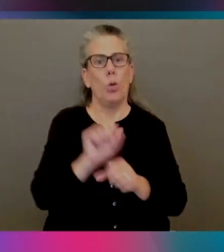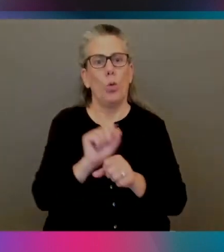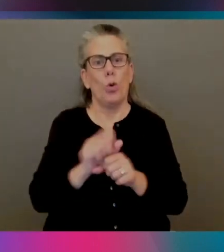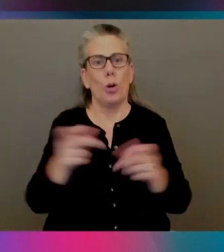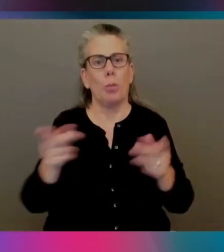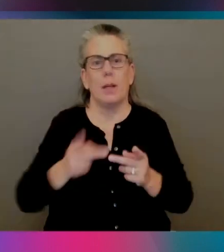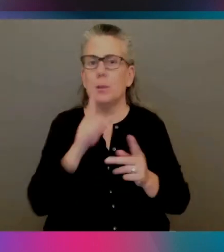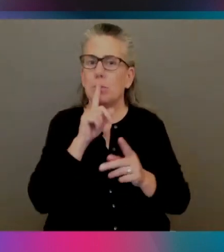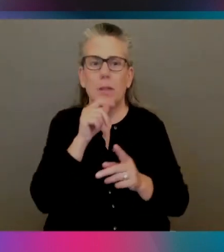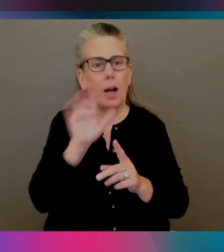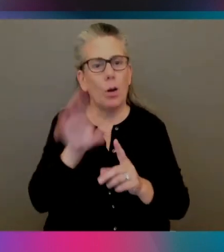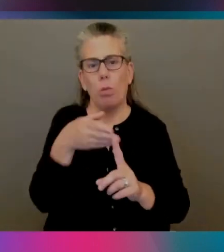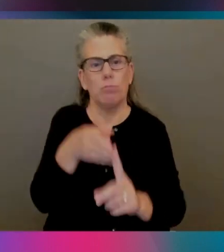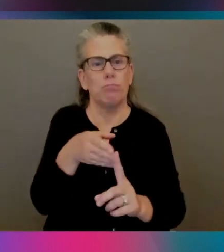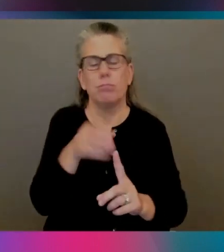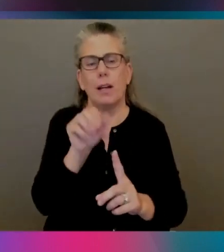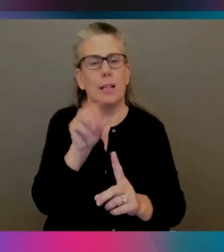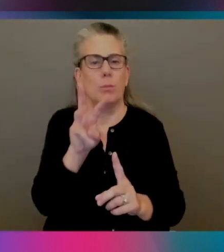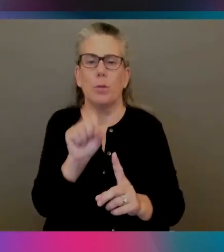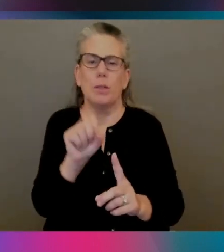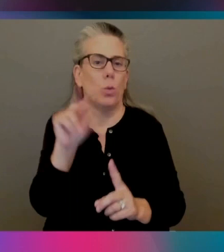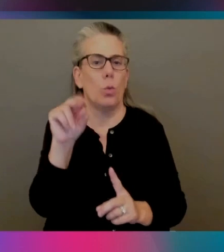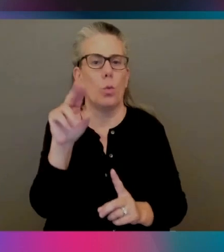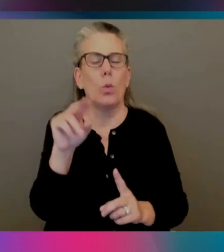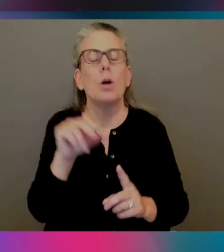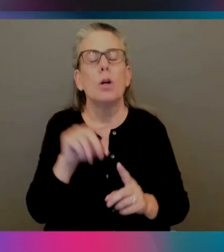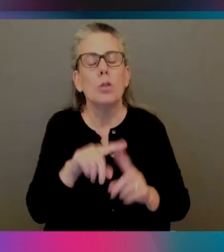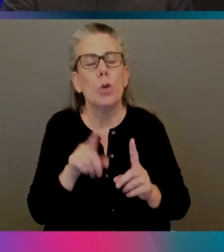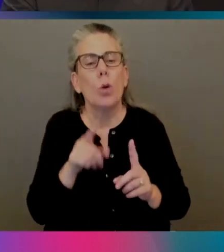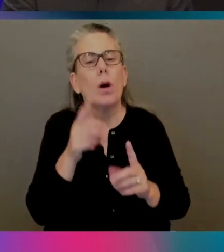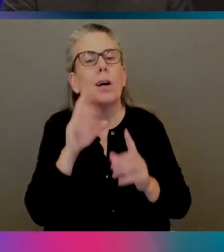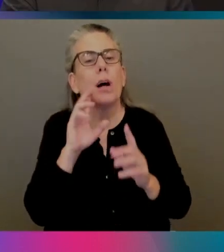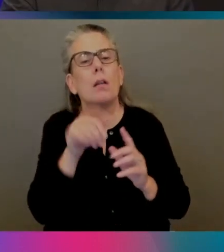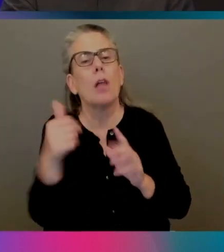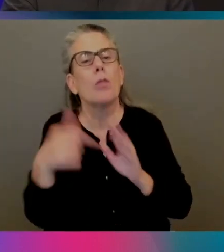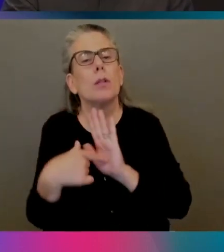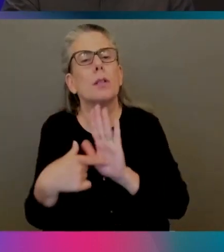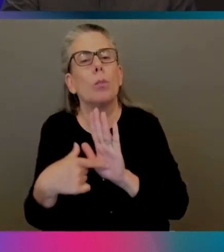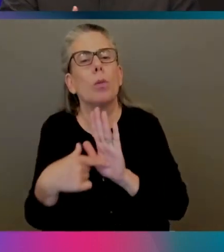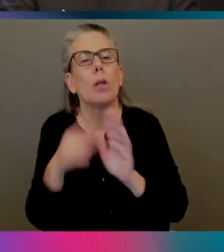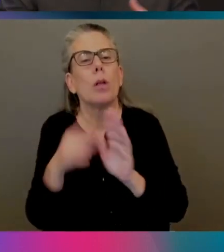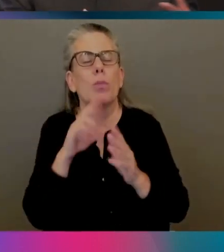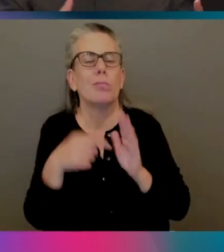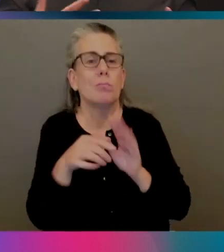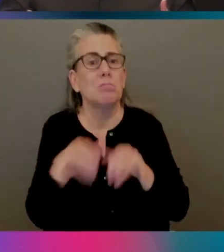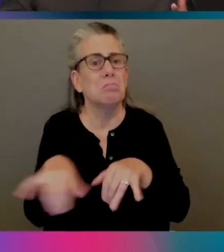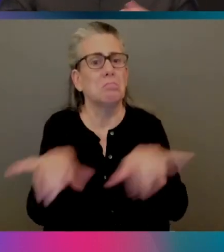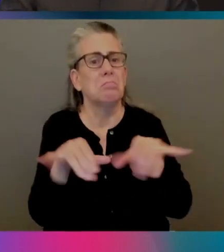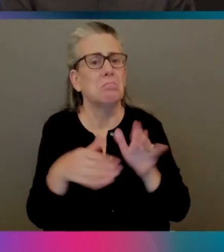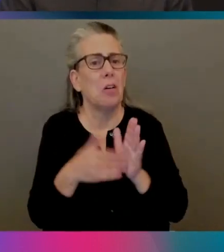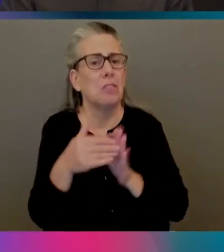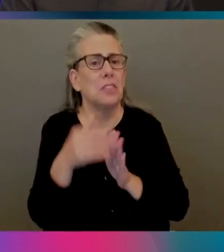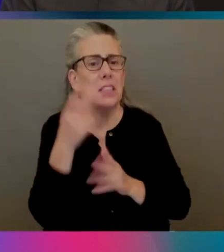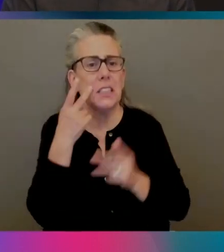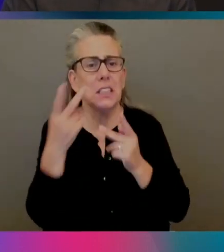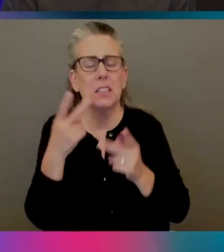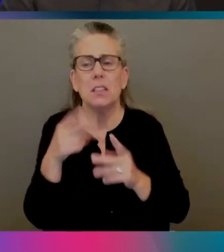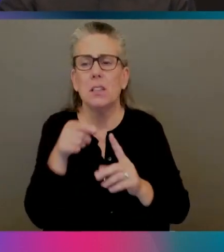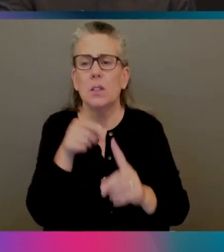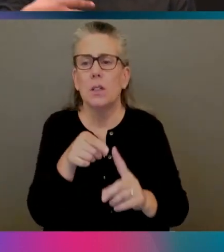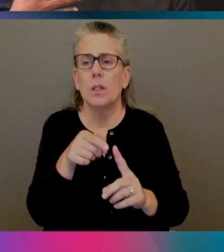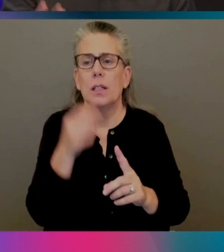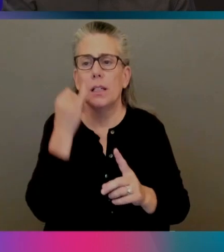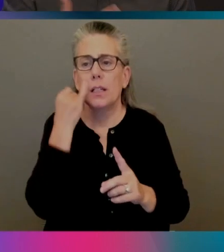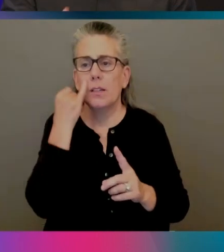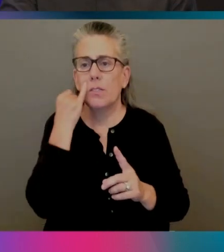actually make sure, So let's actually take a look at another example, which is very standard. Let's say we want to transform data, right?